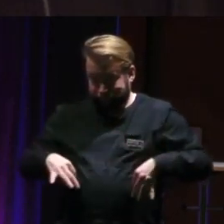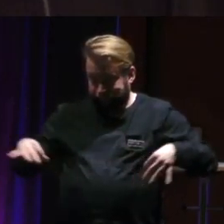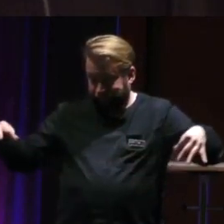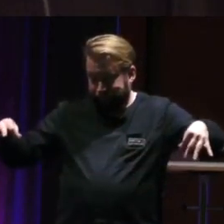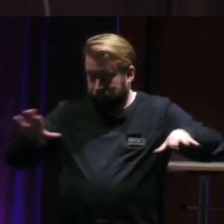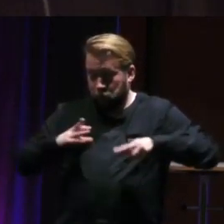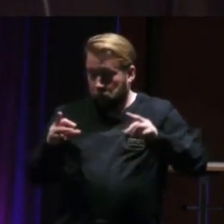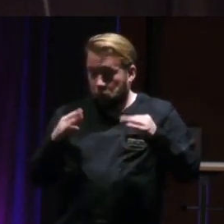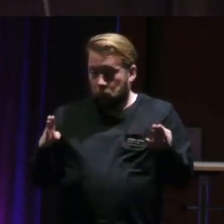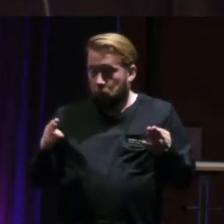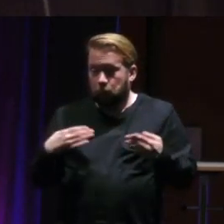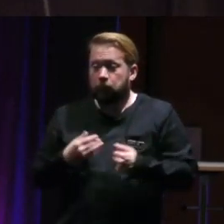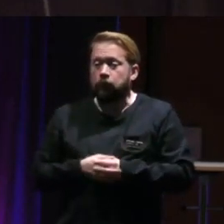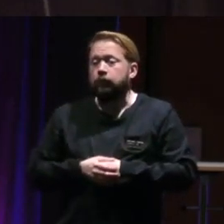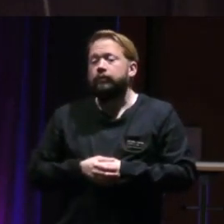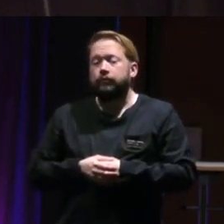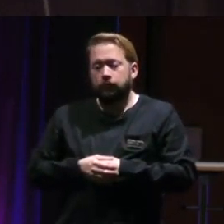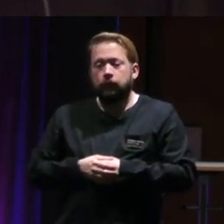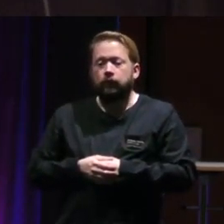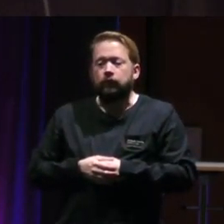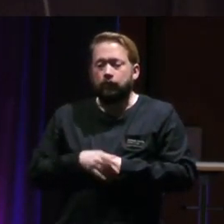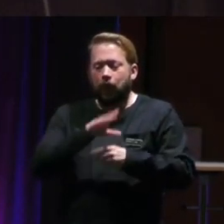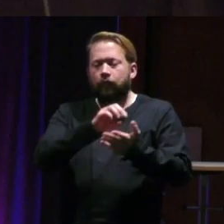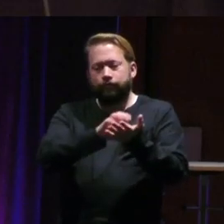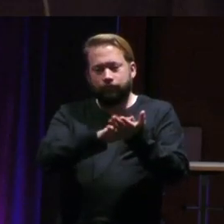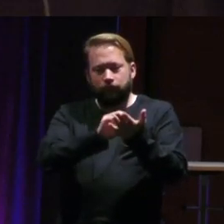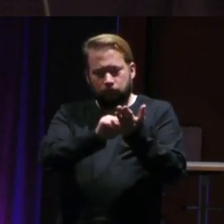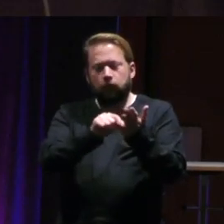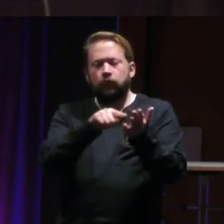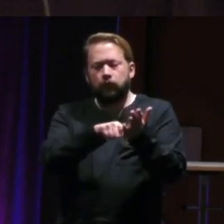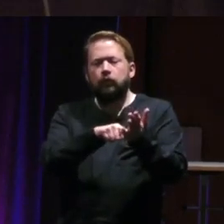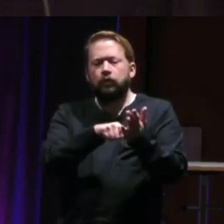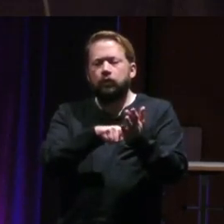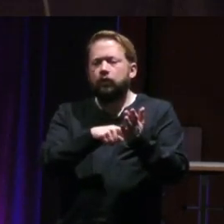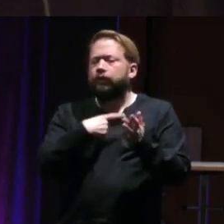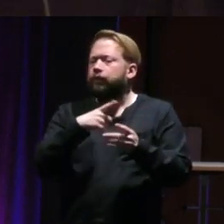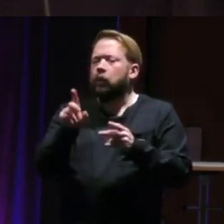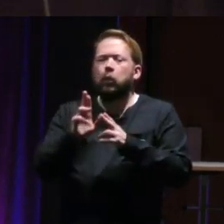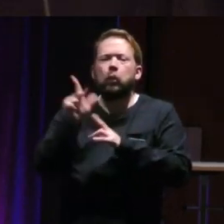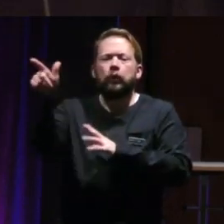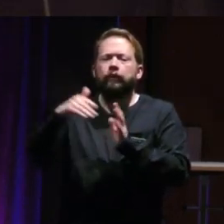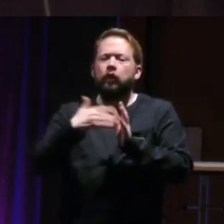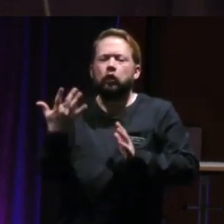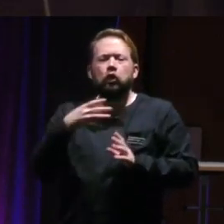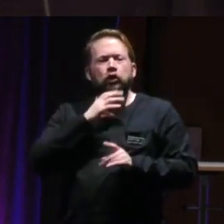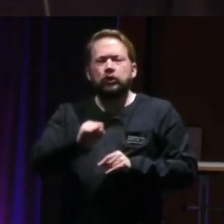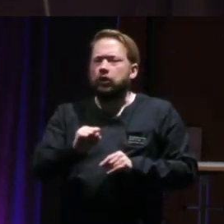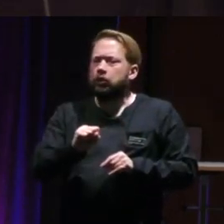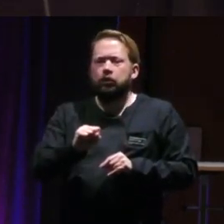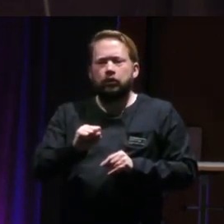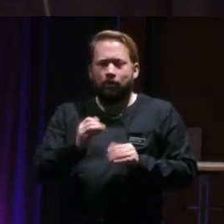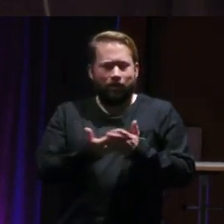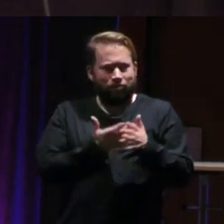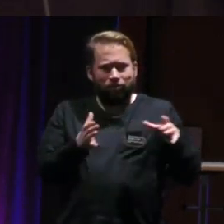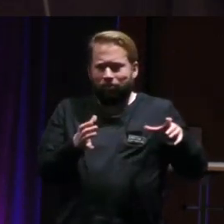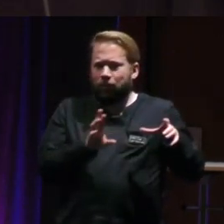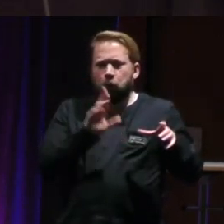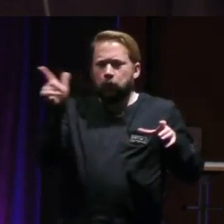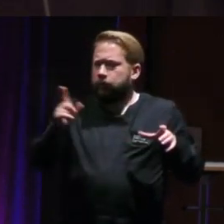So, and after that, they wrote a special paper that I'm not allowed to leave Russia. I cannot go to, you know, to train, to